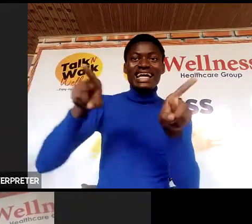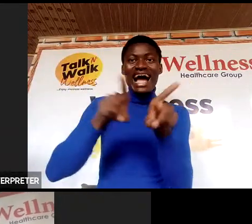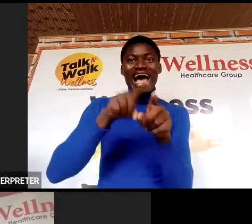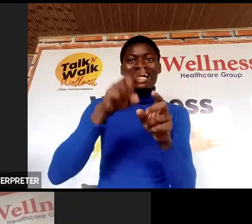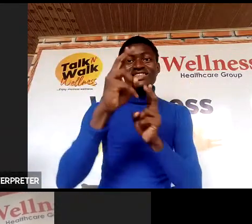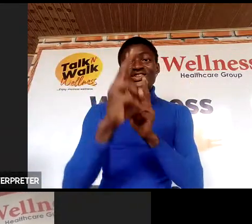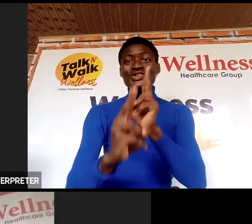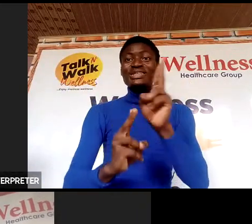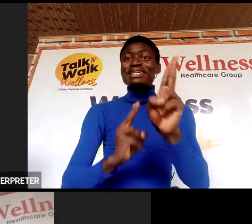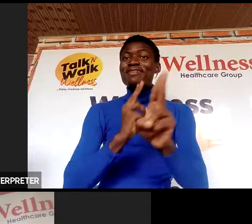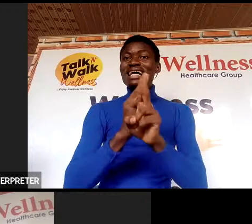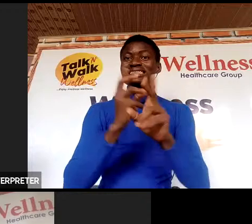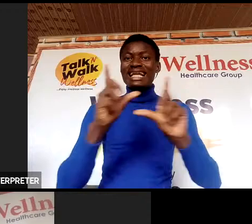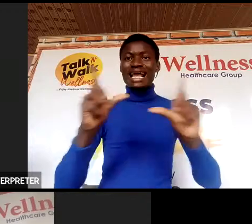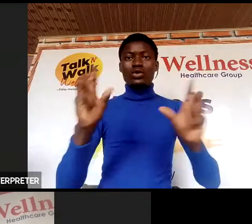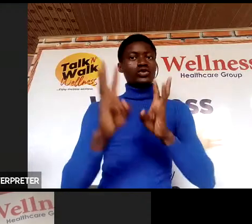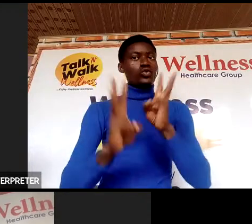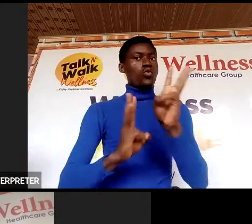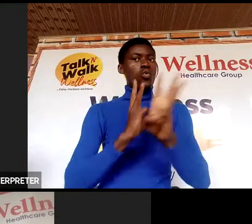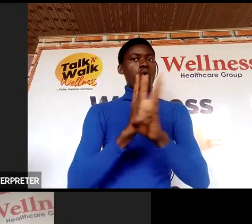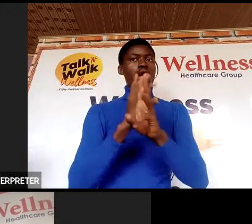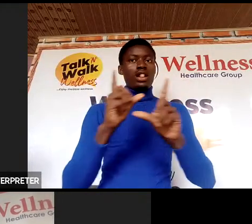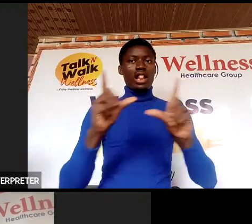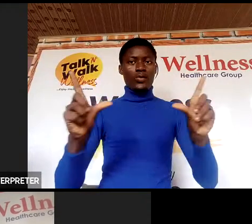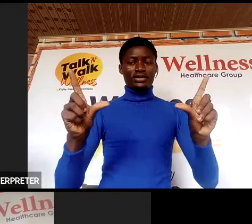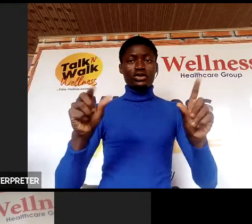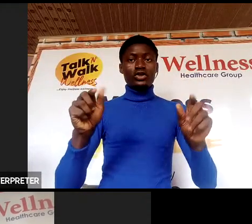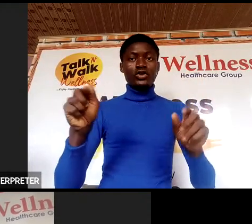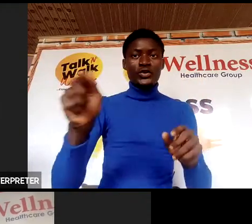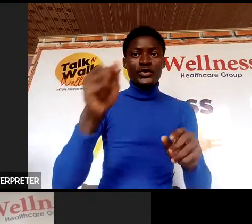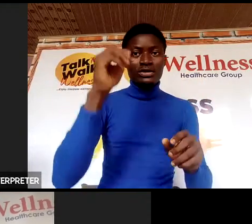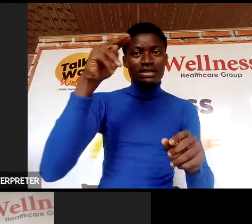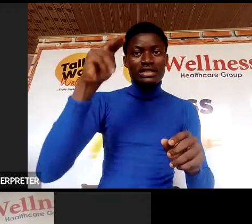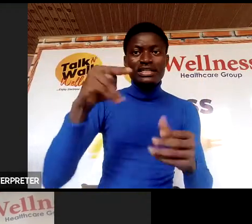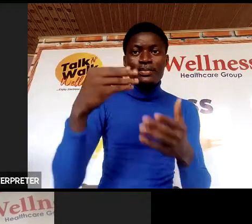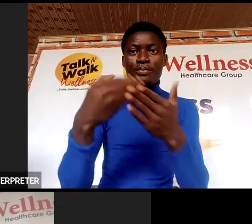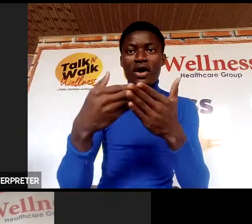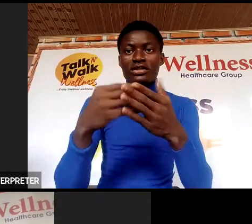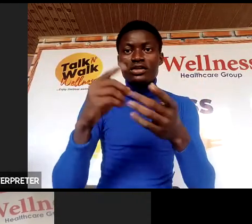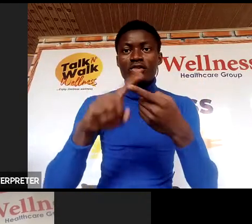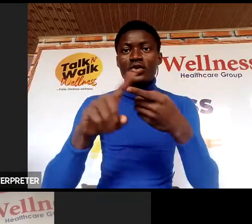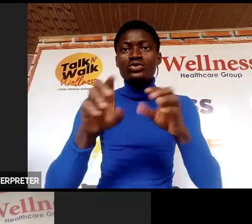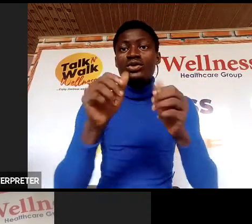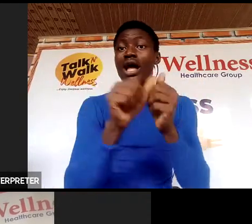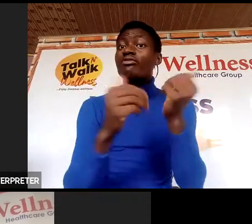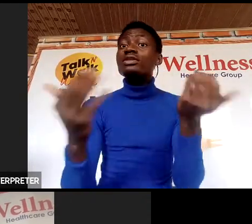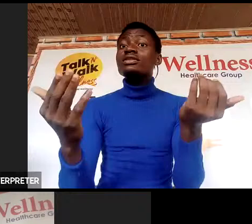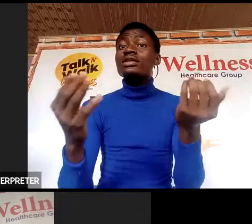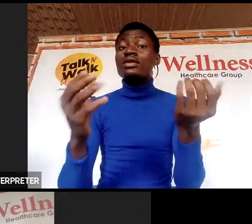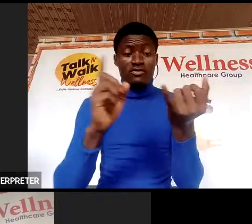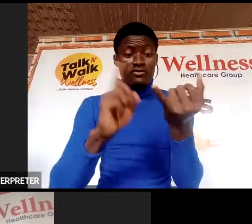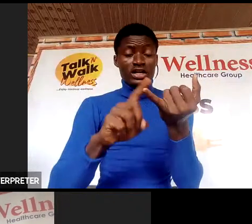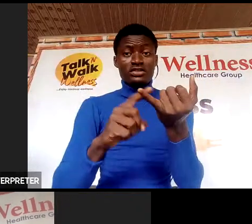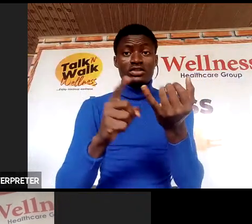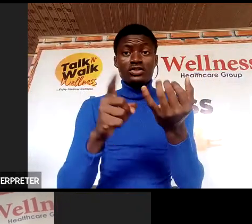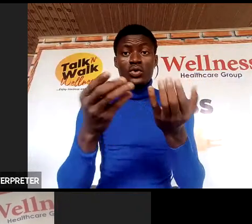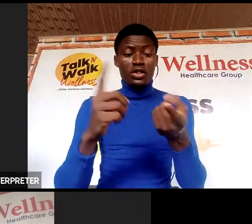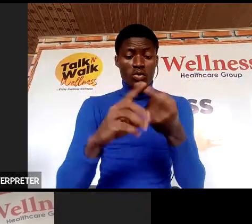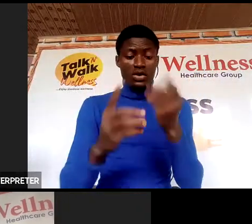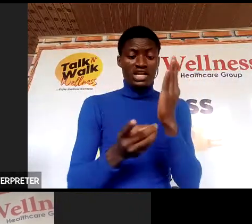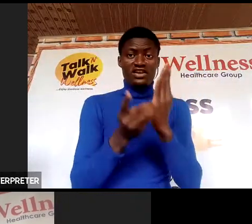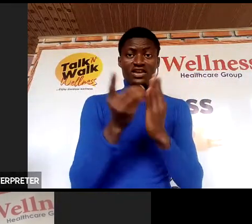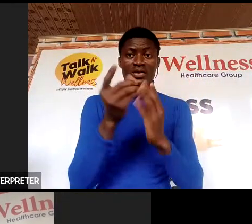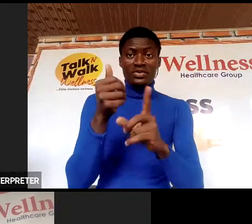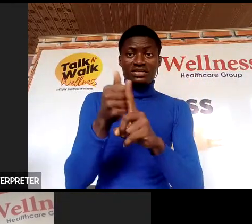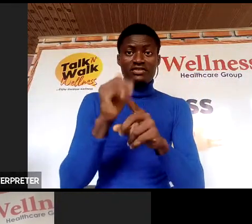to literally do anything. If you want to develop yourself, if you want to take care of yourself, your health-wise, if